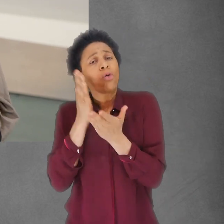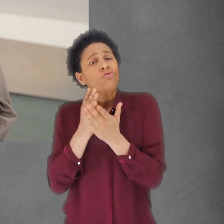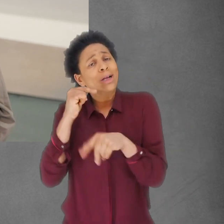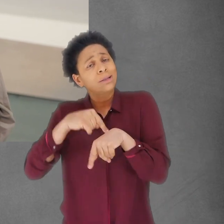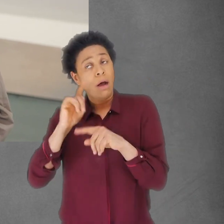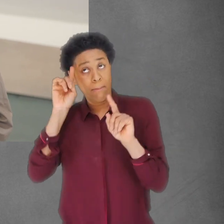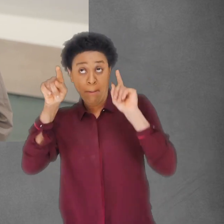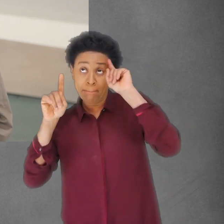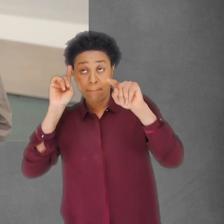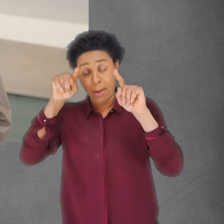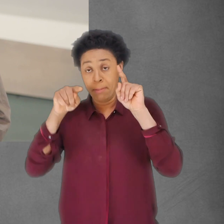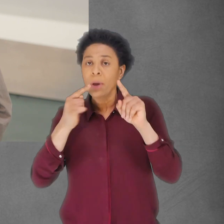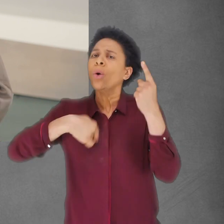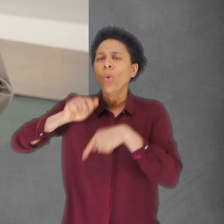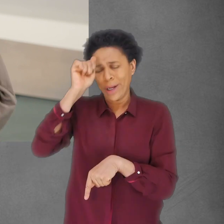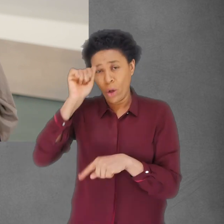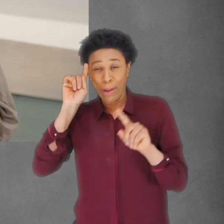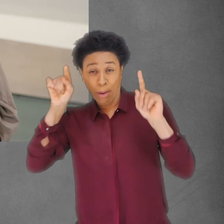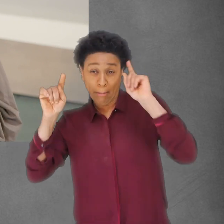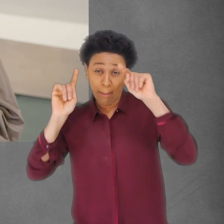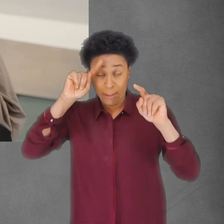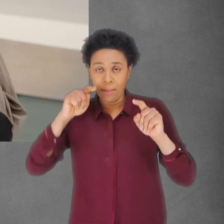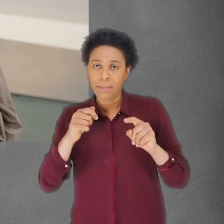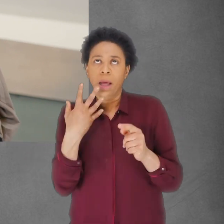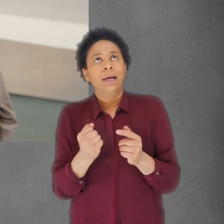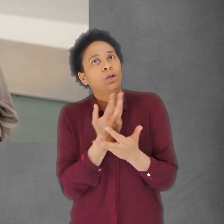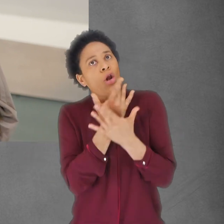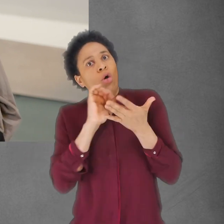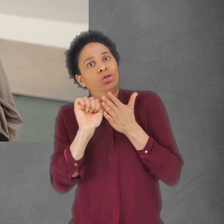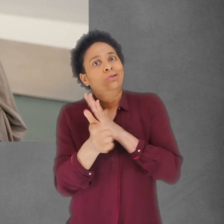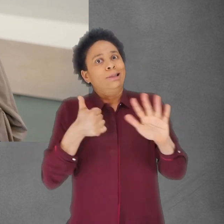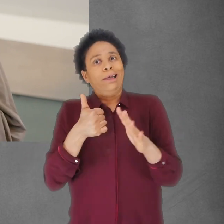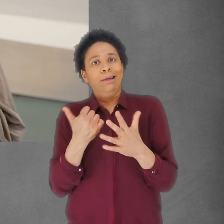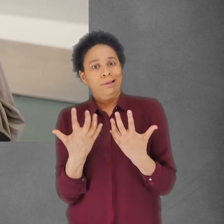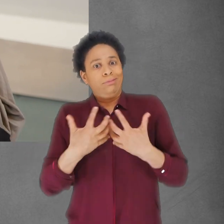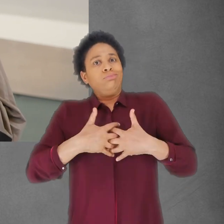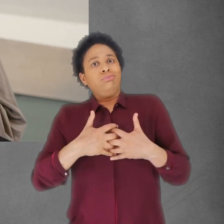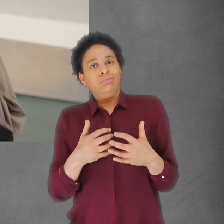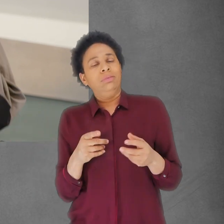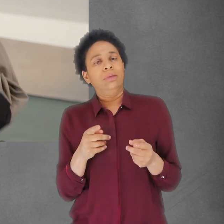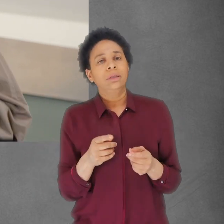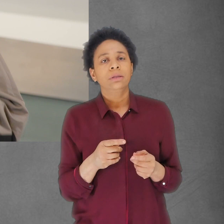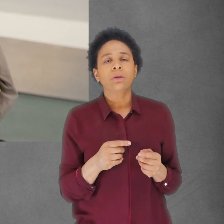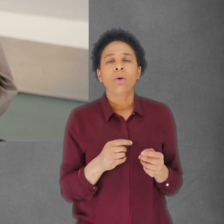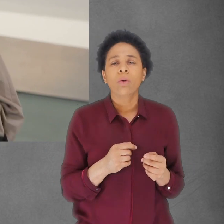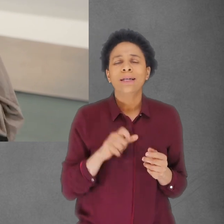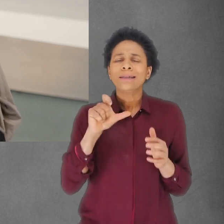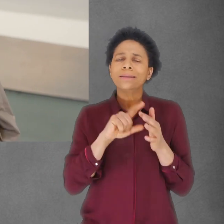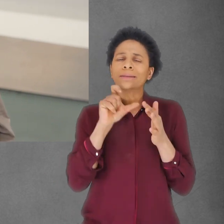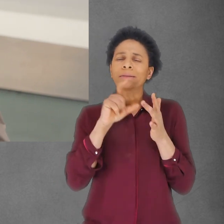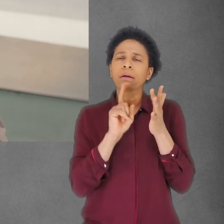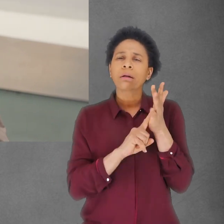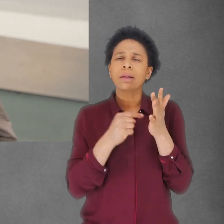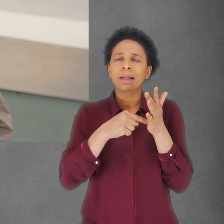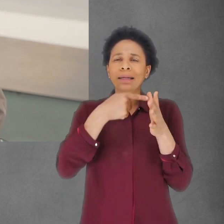improvisation is stacked with technique and stacked with a kind of knowing. Cecil Taylor talks about this, how can